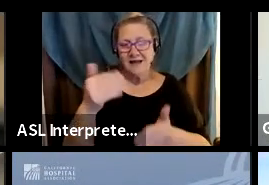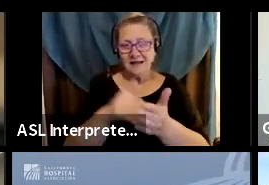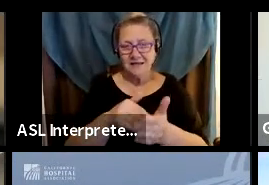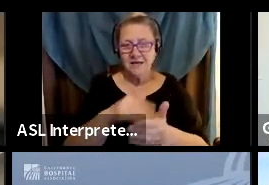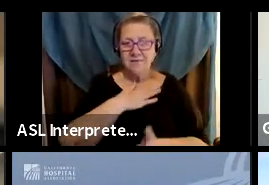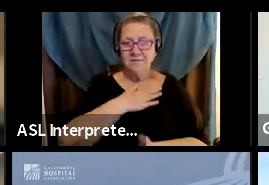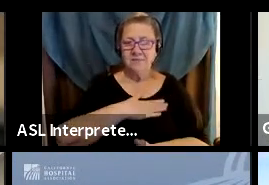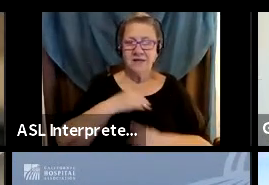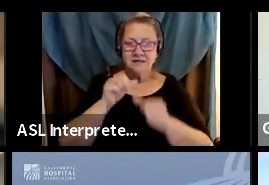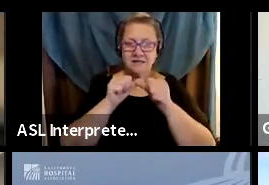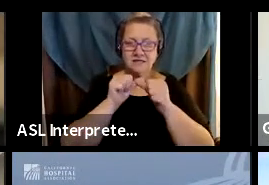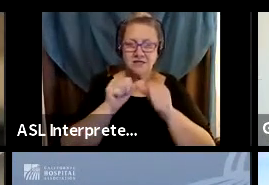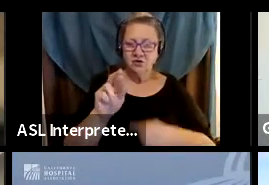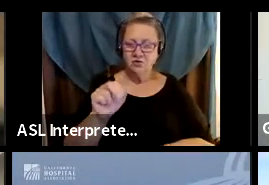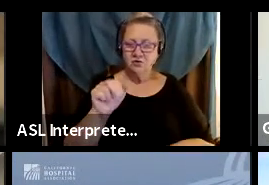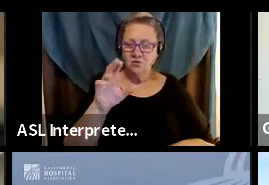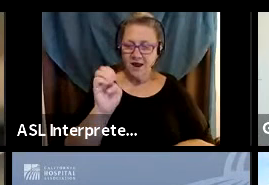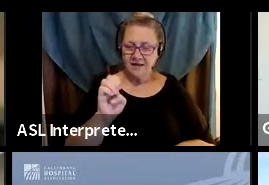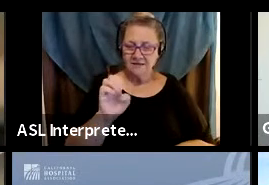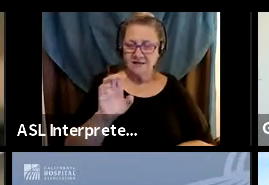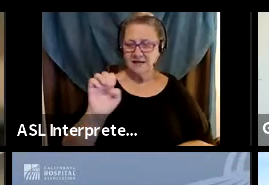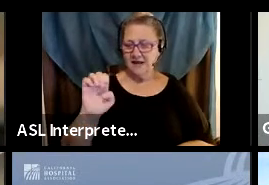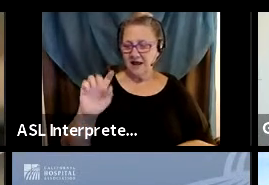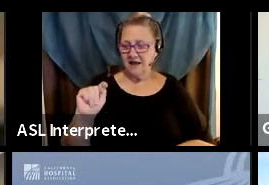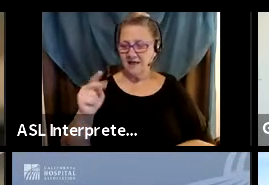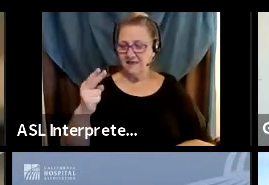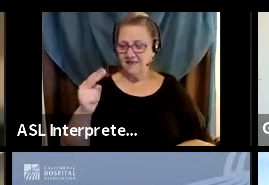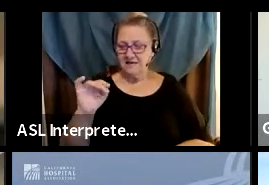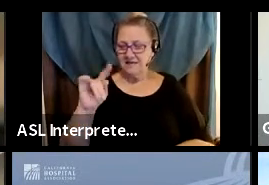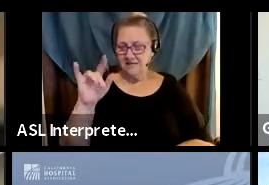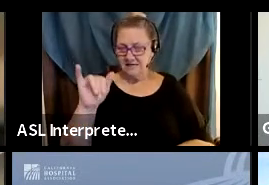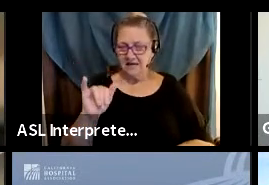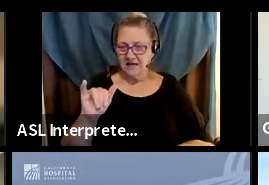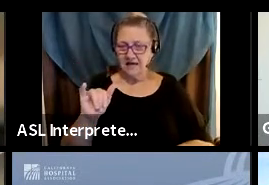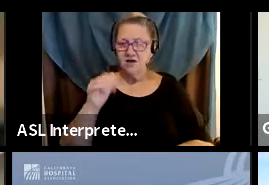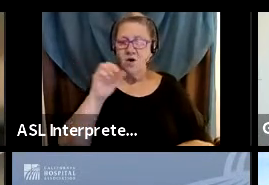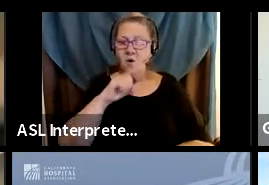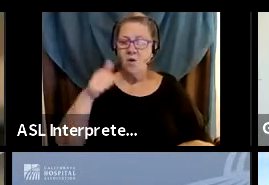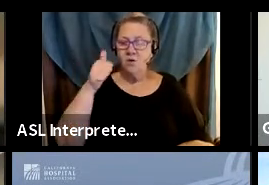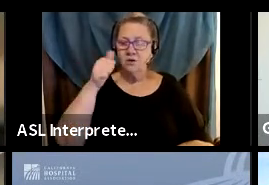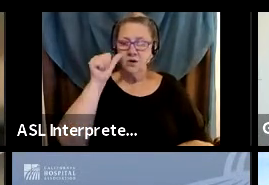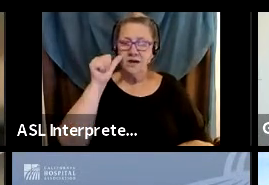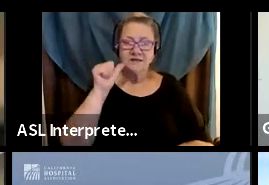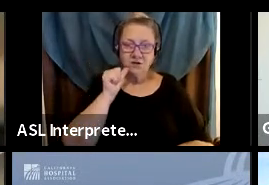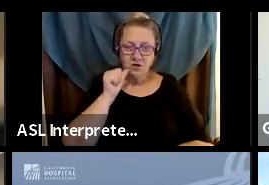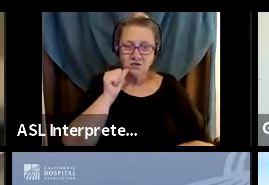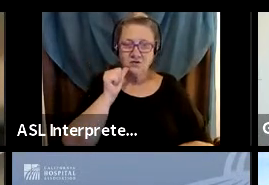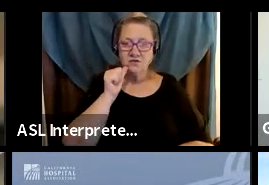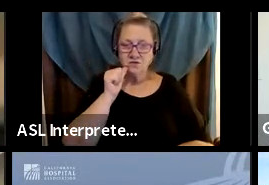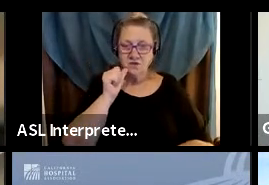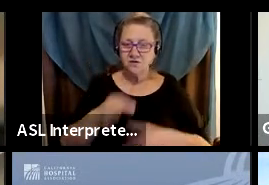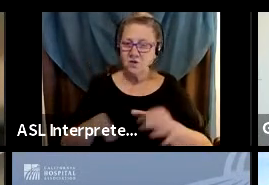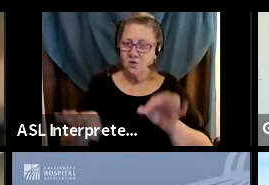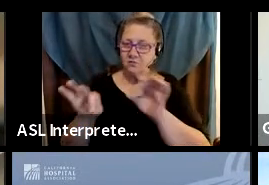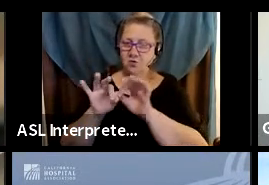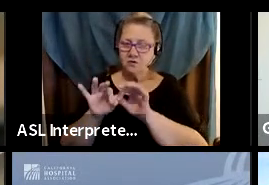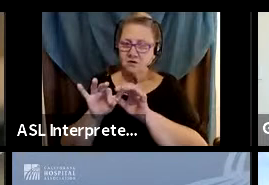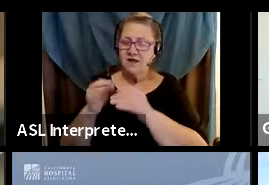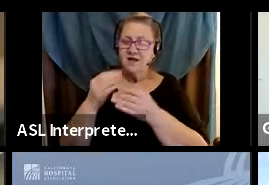and ethnicity for older adults, specifically older adults of color. And thanks again for letting me speak, and thanks for all of your